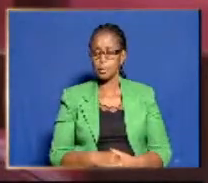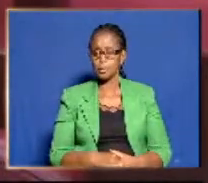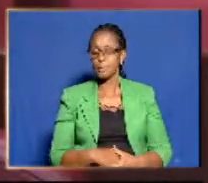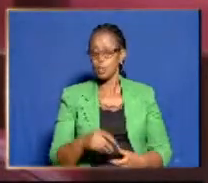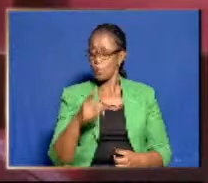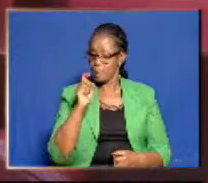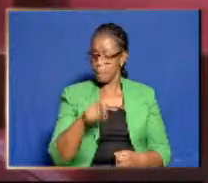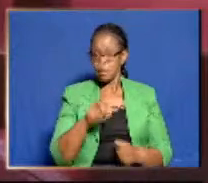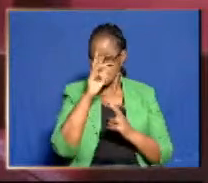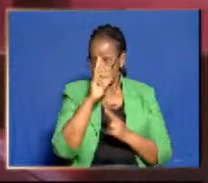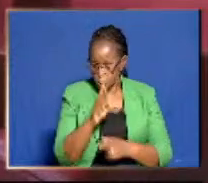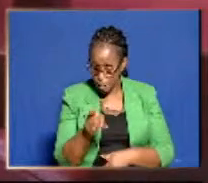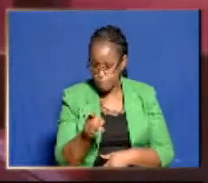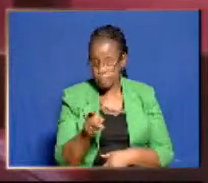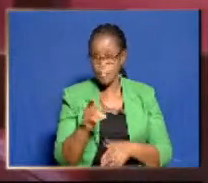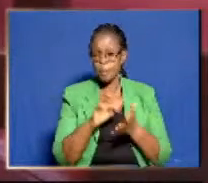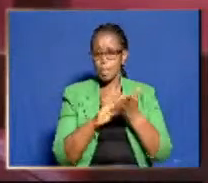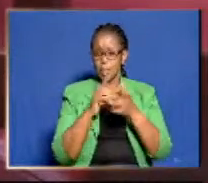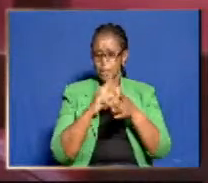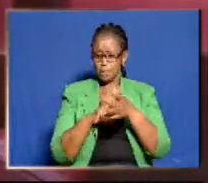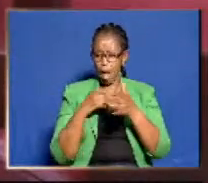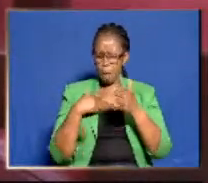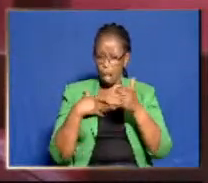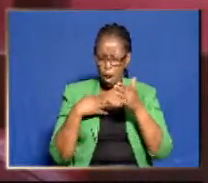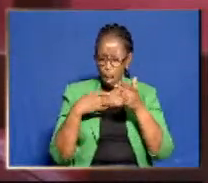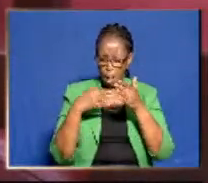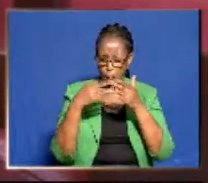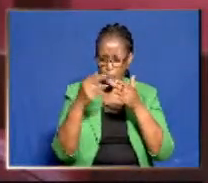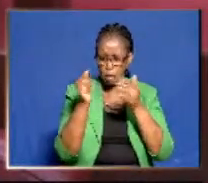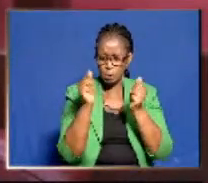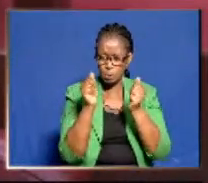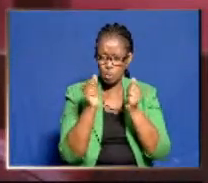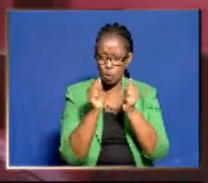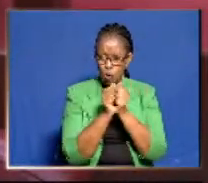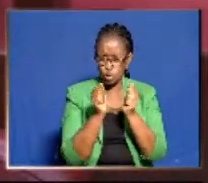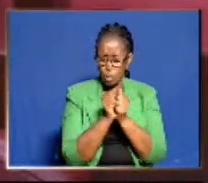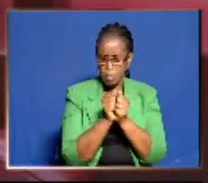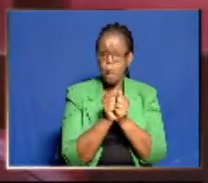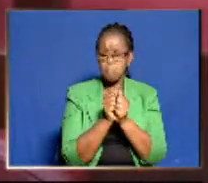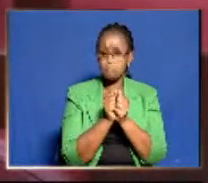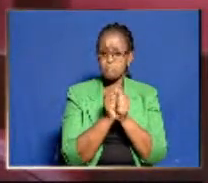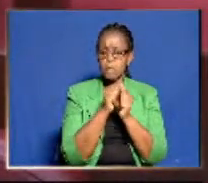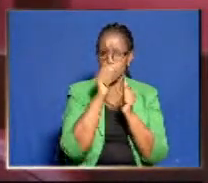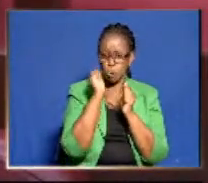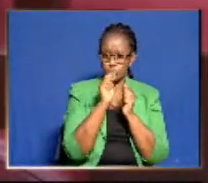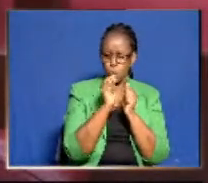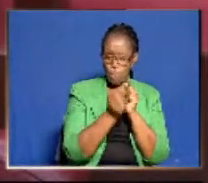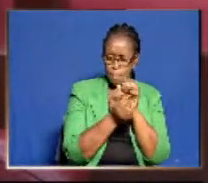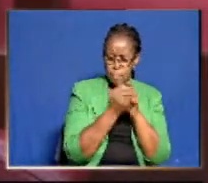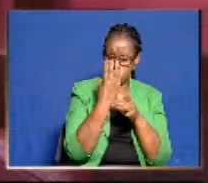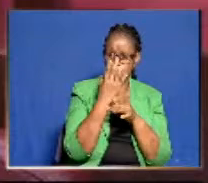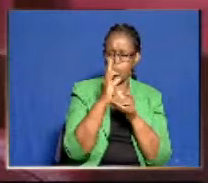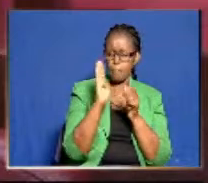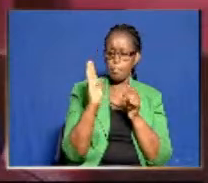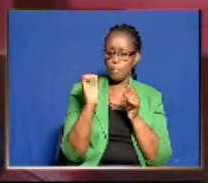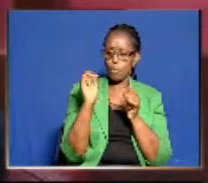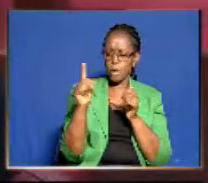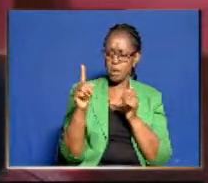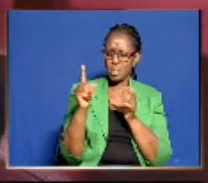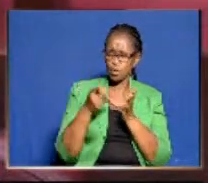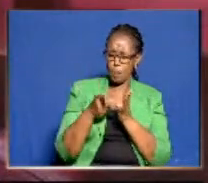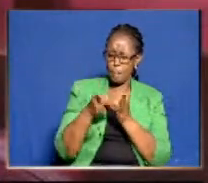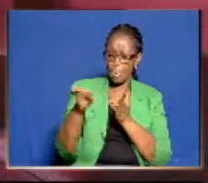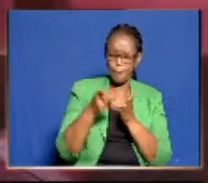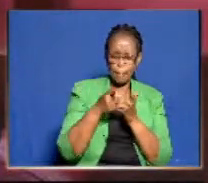respected, so that by that time, National Treasury should float in a bond that will pay off all pending bills, so that then we can, as a country, we can